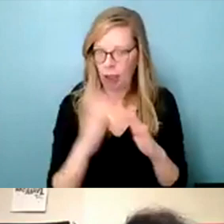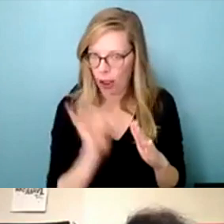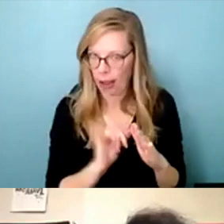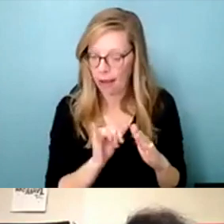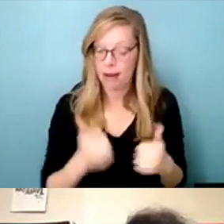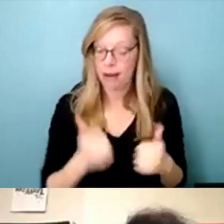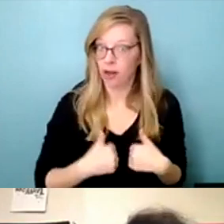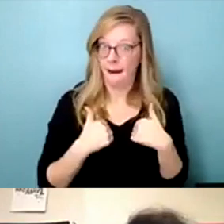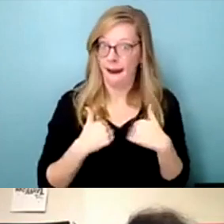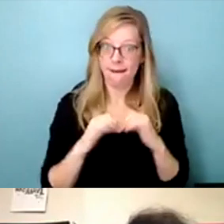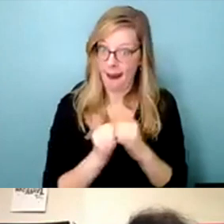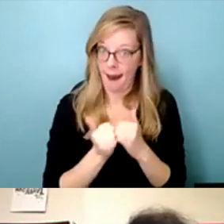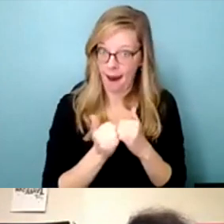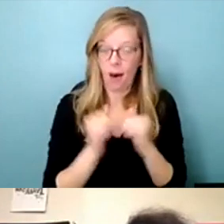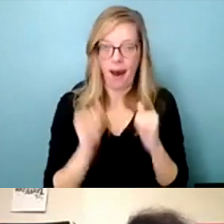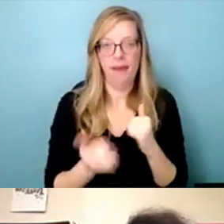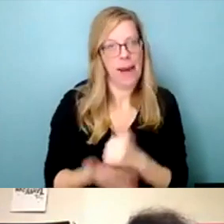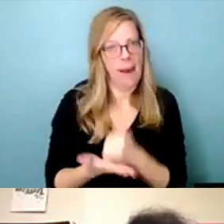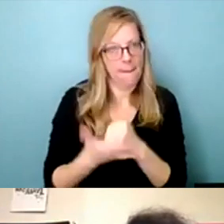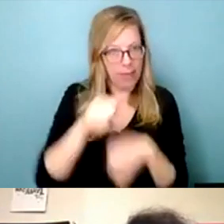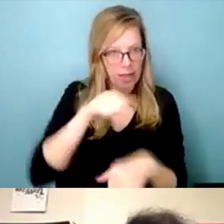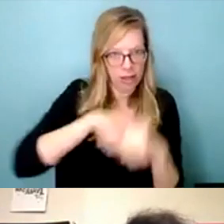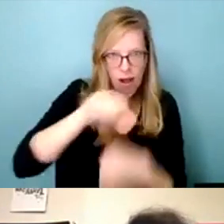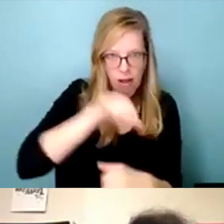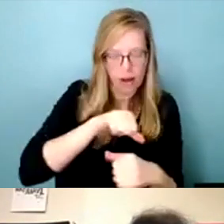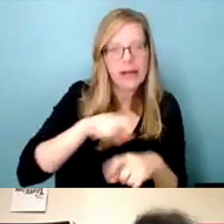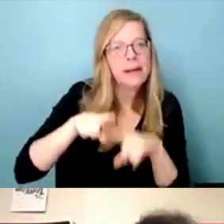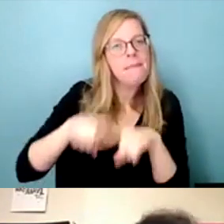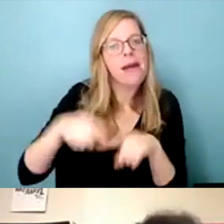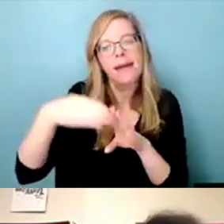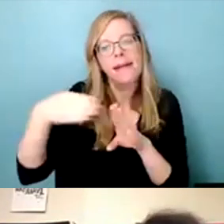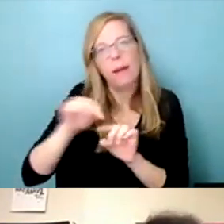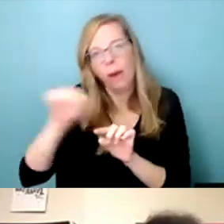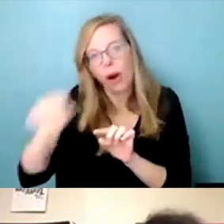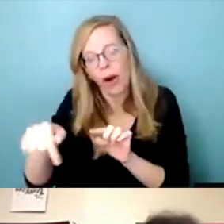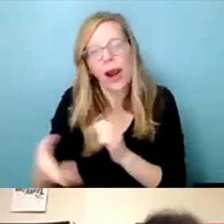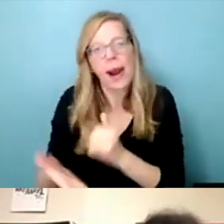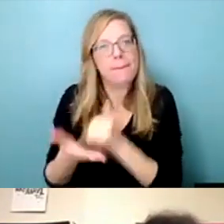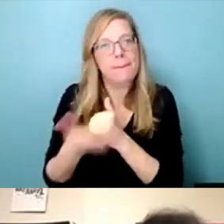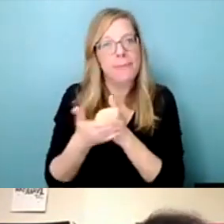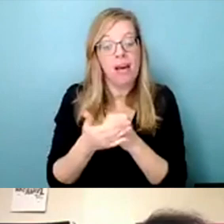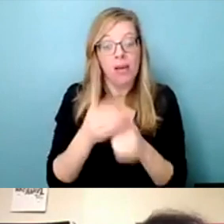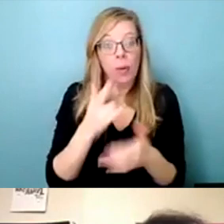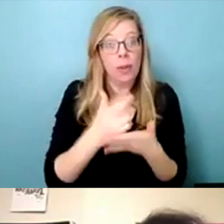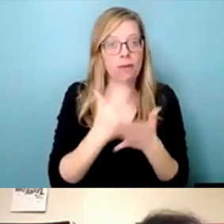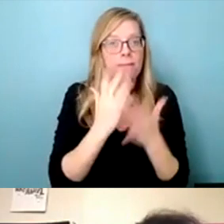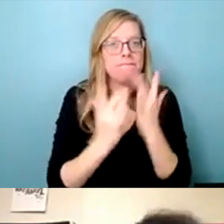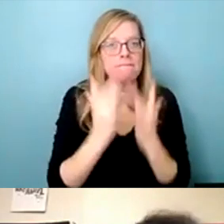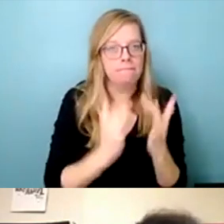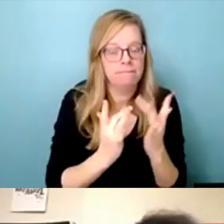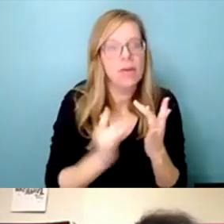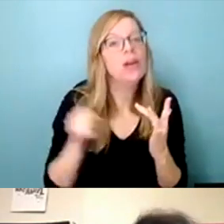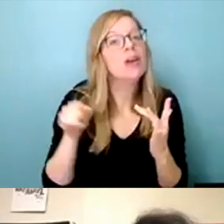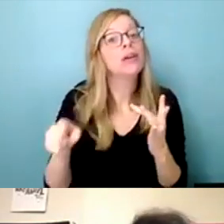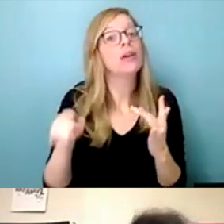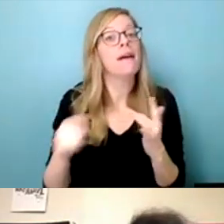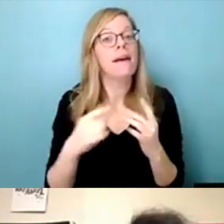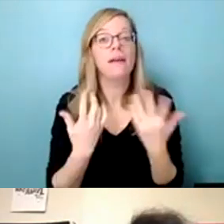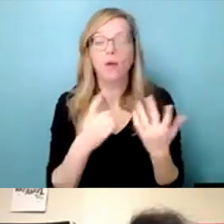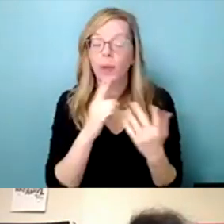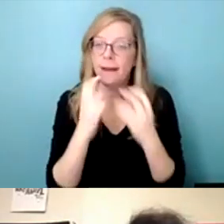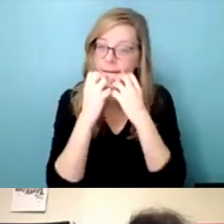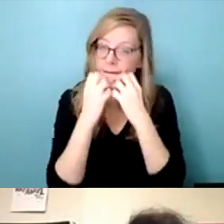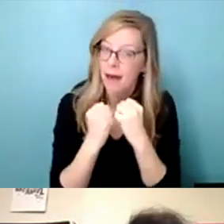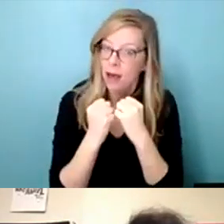necessary to help each other, rely on your neighbors, and to be creative with limited resources. She has carried forward these values in her work as the